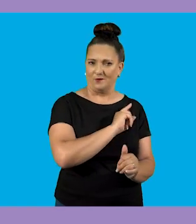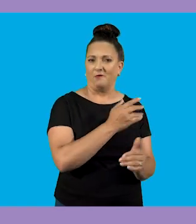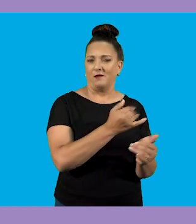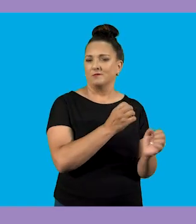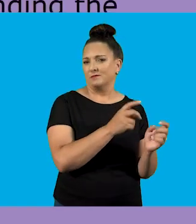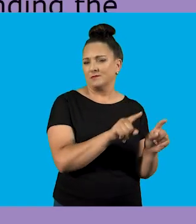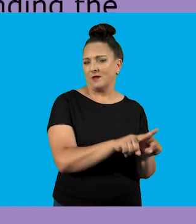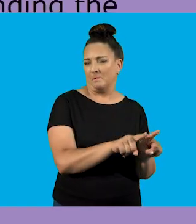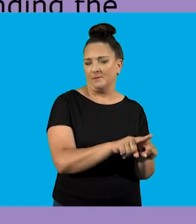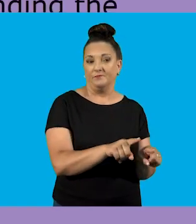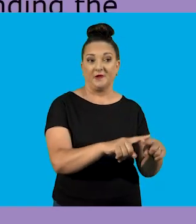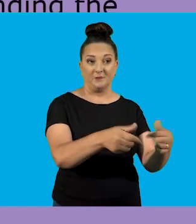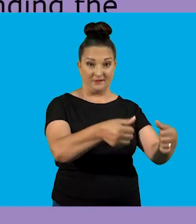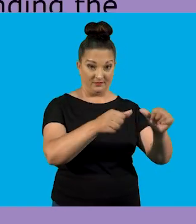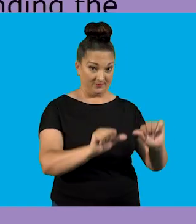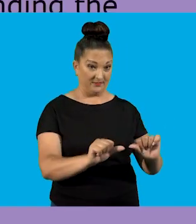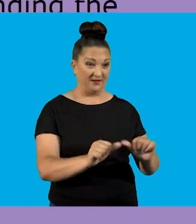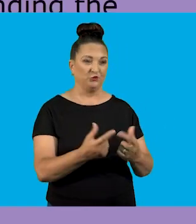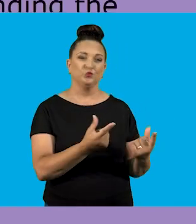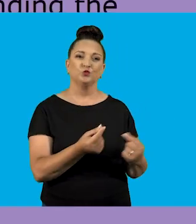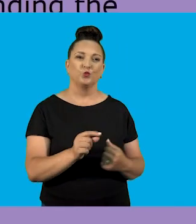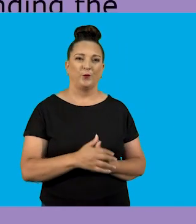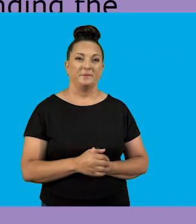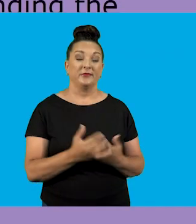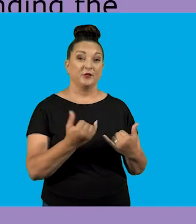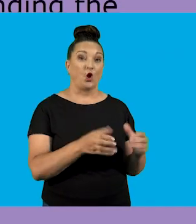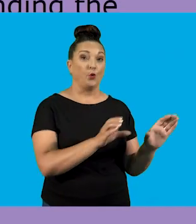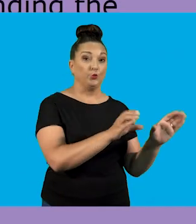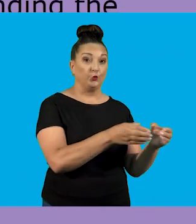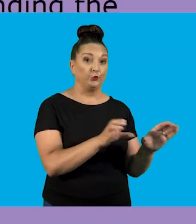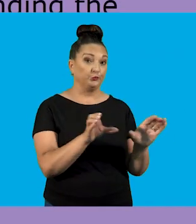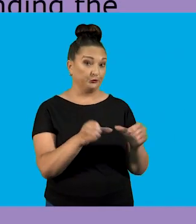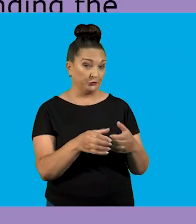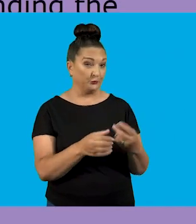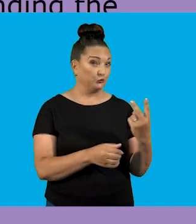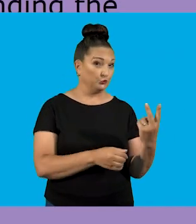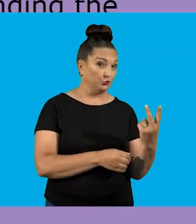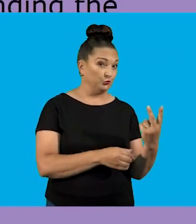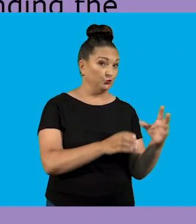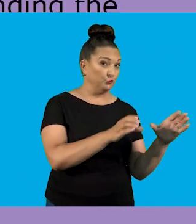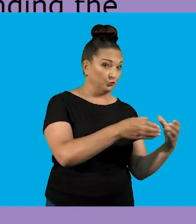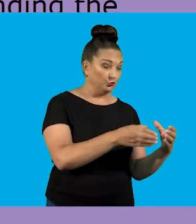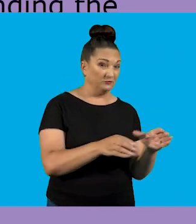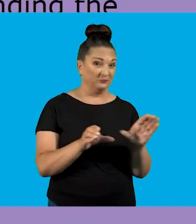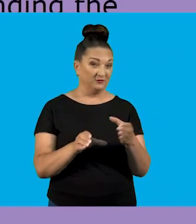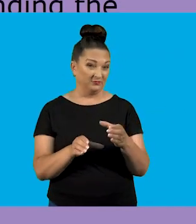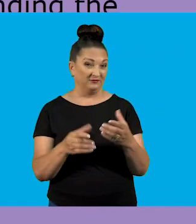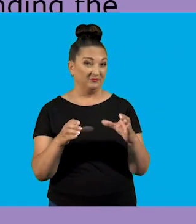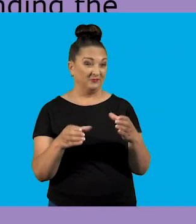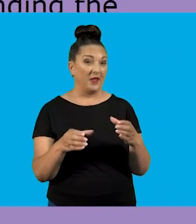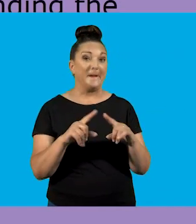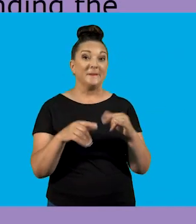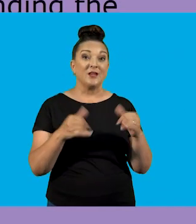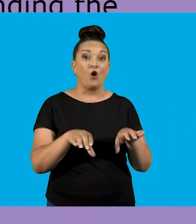there. What is the next term? We are going to group the terms into two groups and factorize by finding the